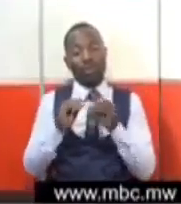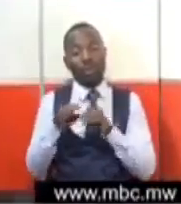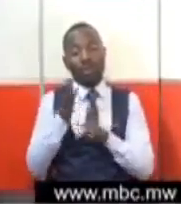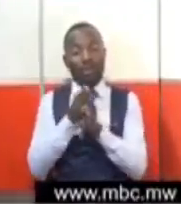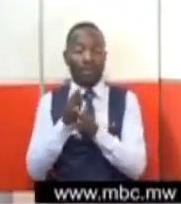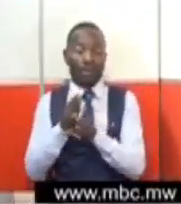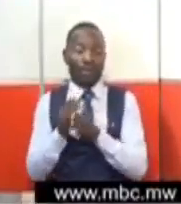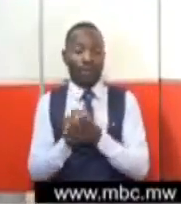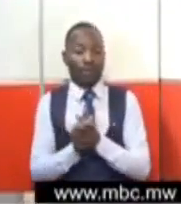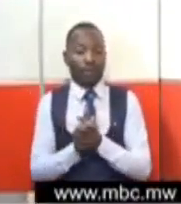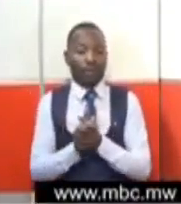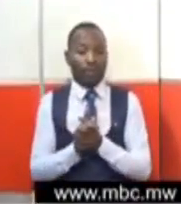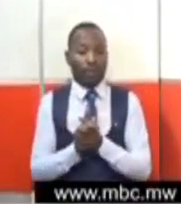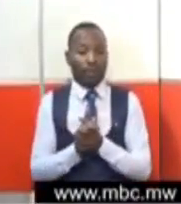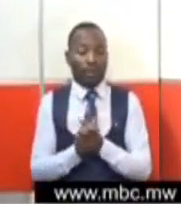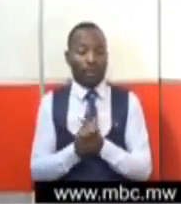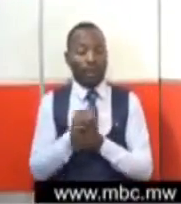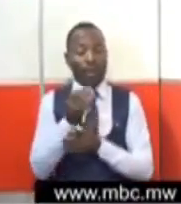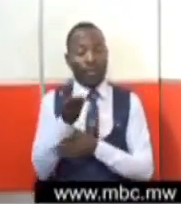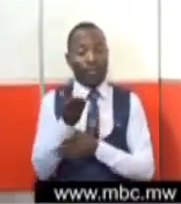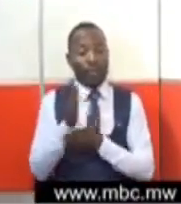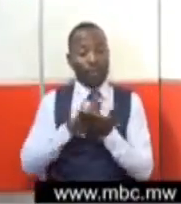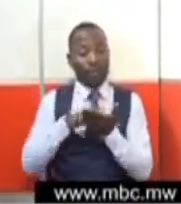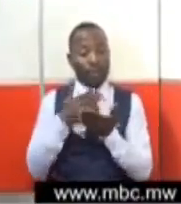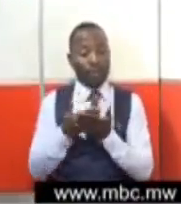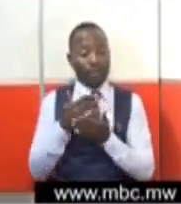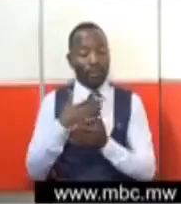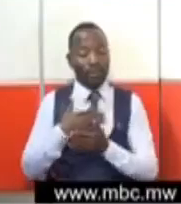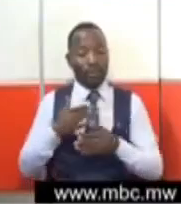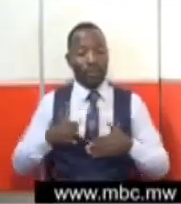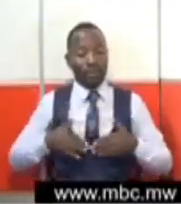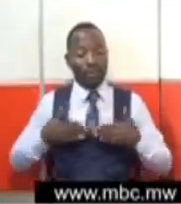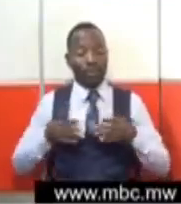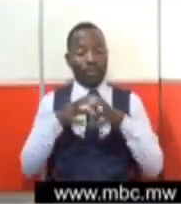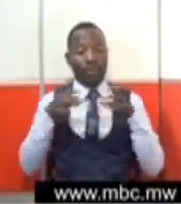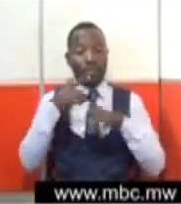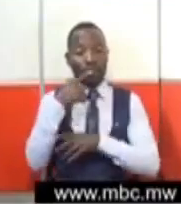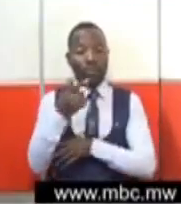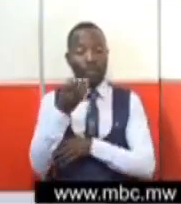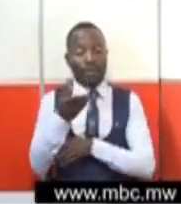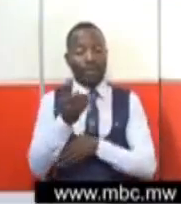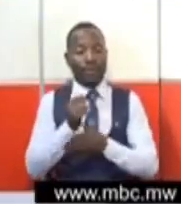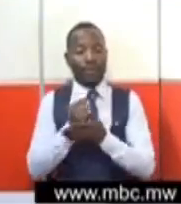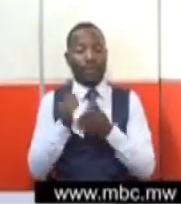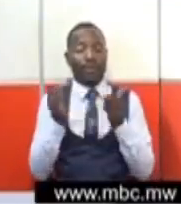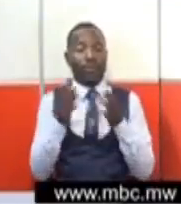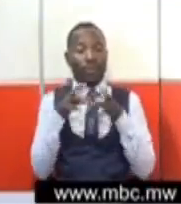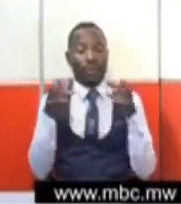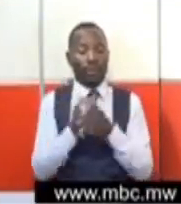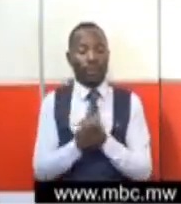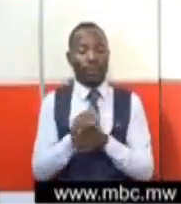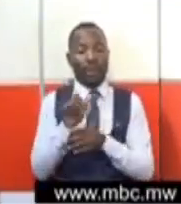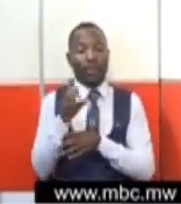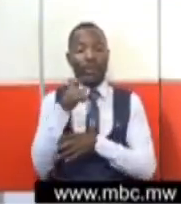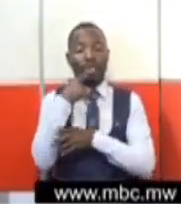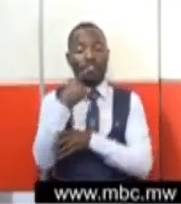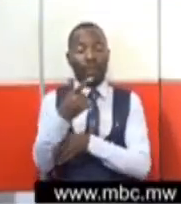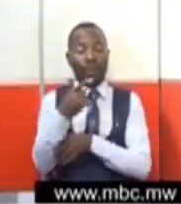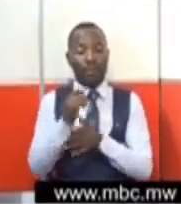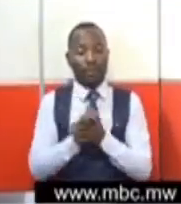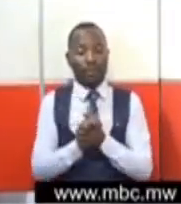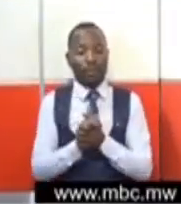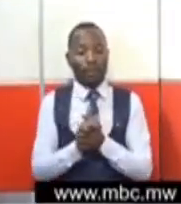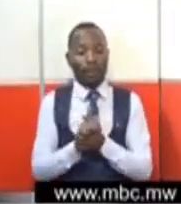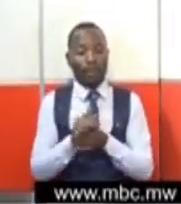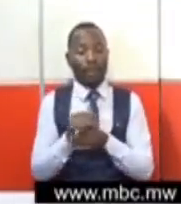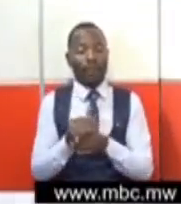collars for their farmers. And that's what ACOM did, and we are happy that they utilize the resources fully. Ivorian. Agriculture Commercialization, ICOM, is a